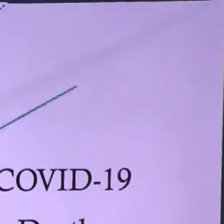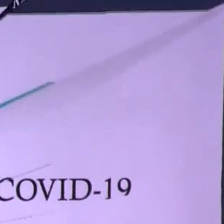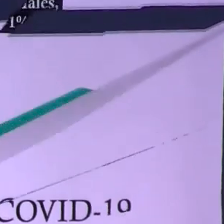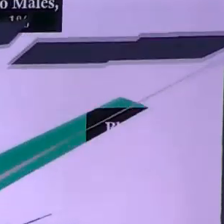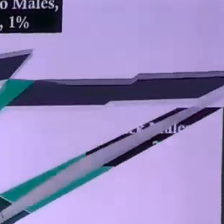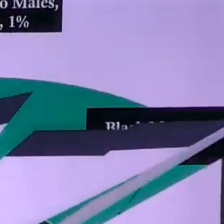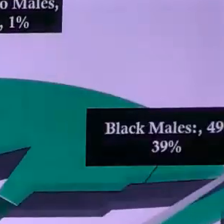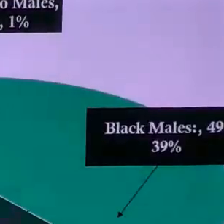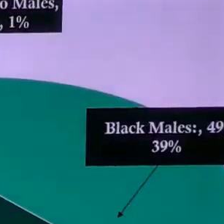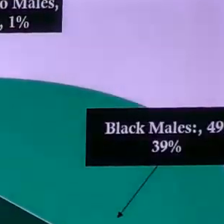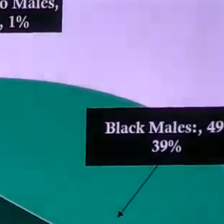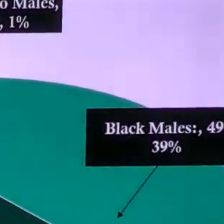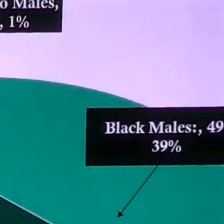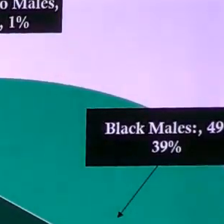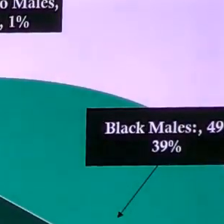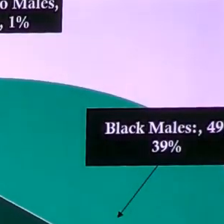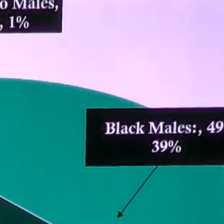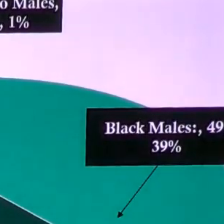black.